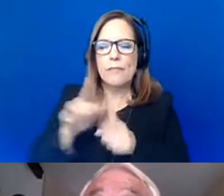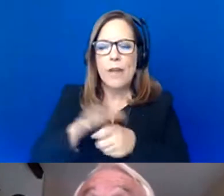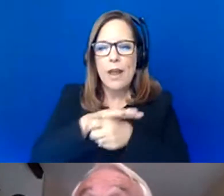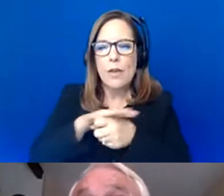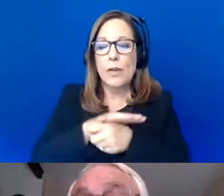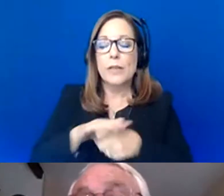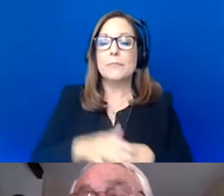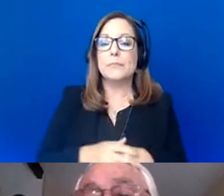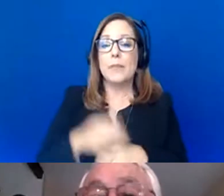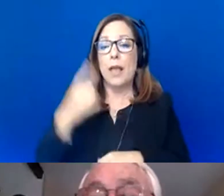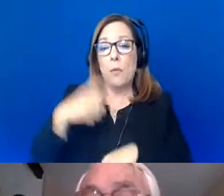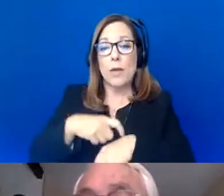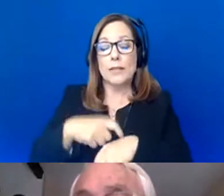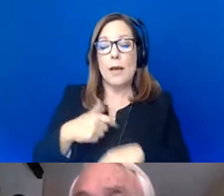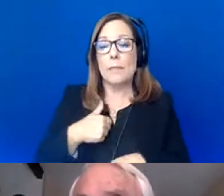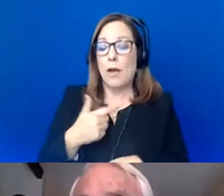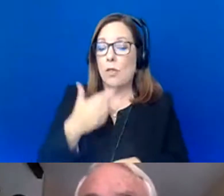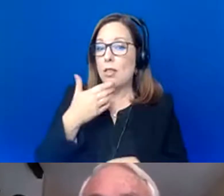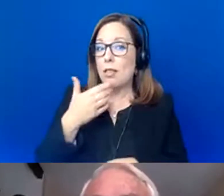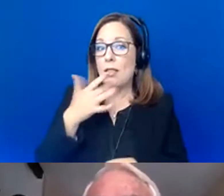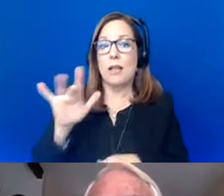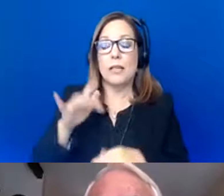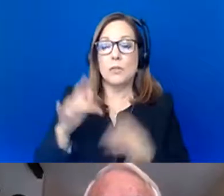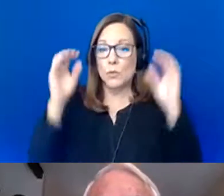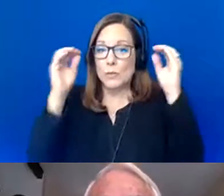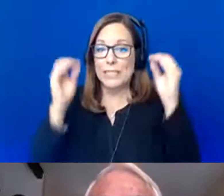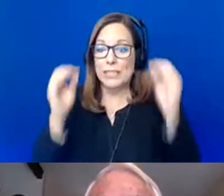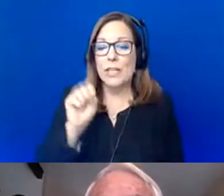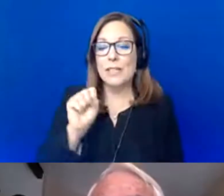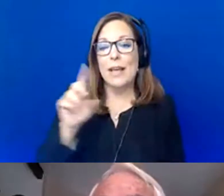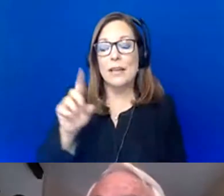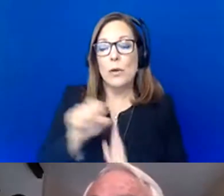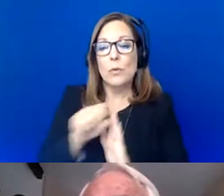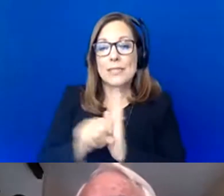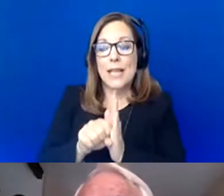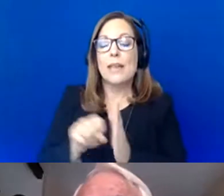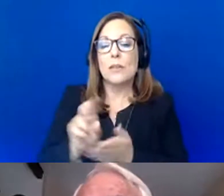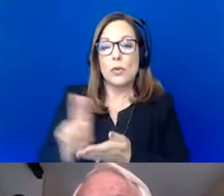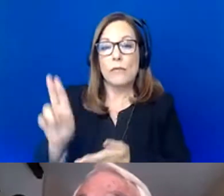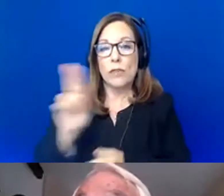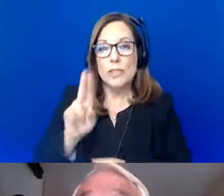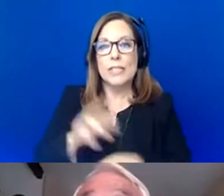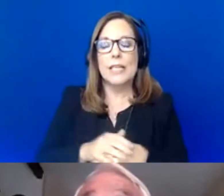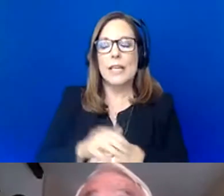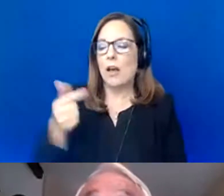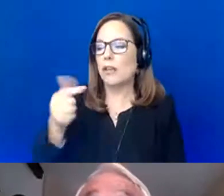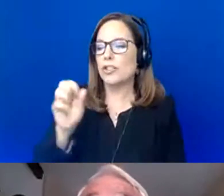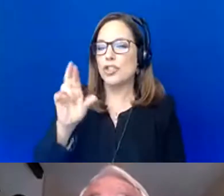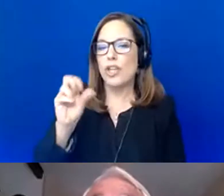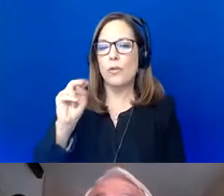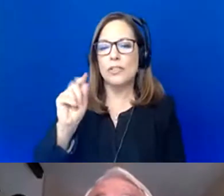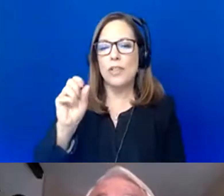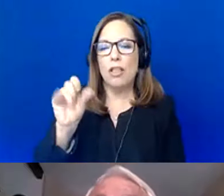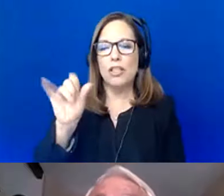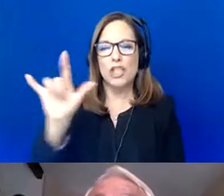to teach several gerontology courses at San Diego State University. I have been a member of